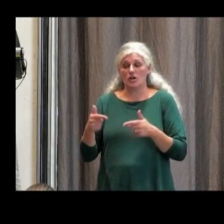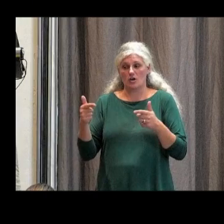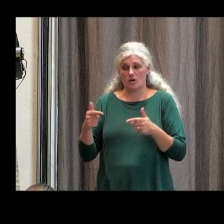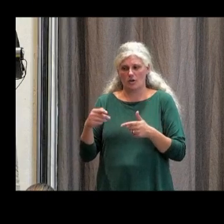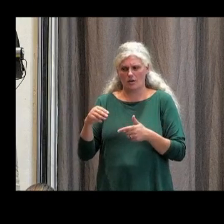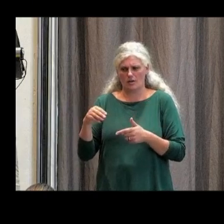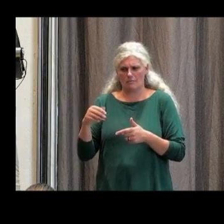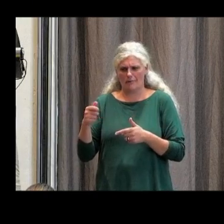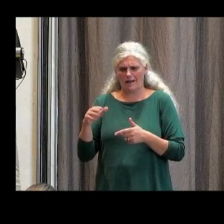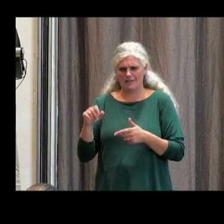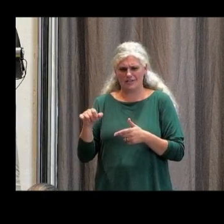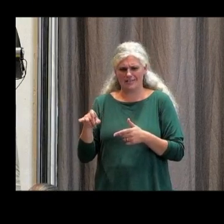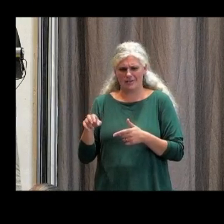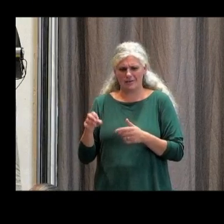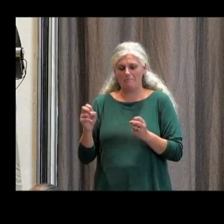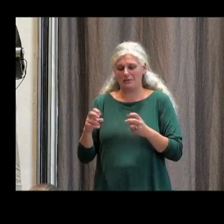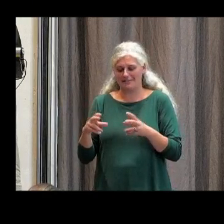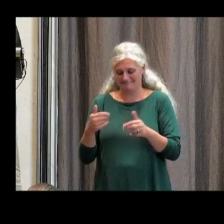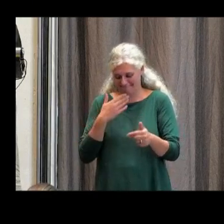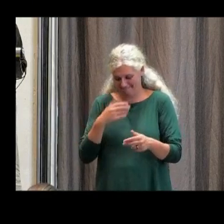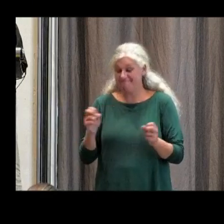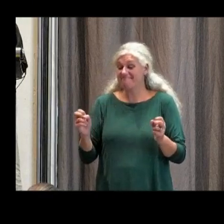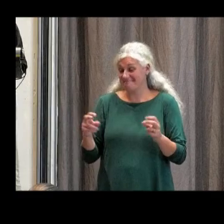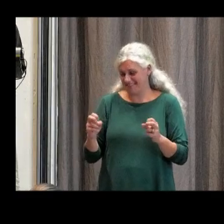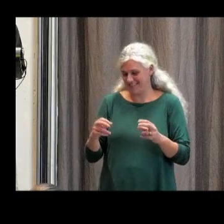this story before, but there is